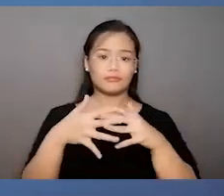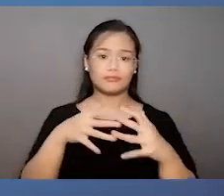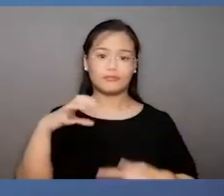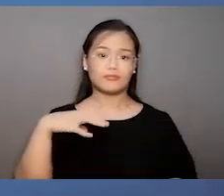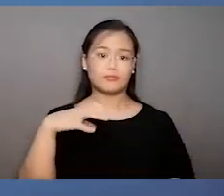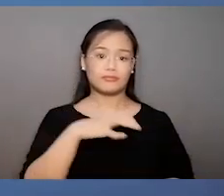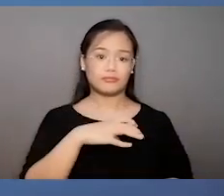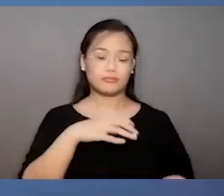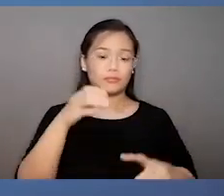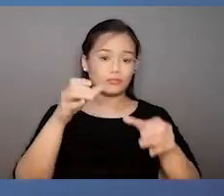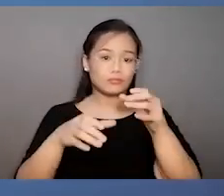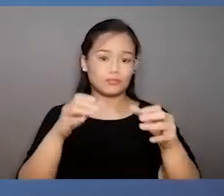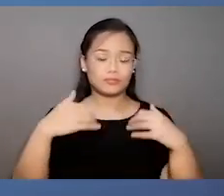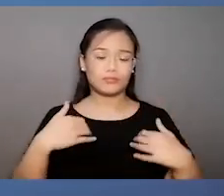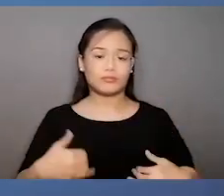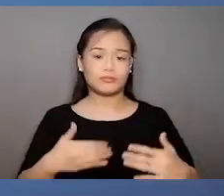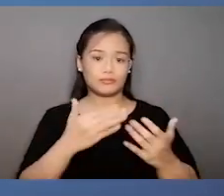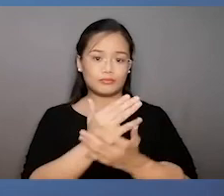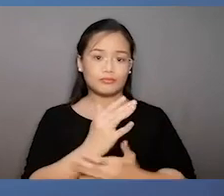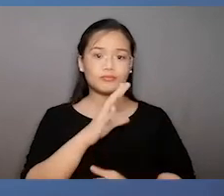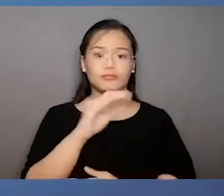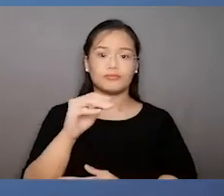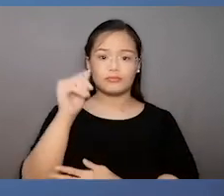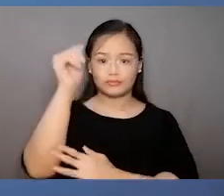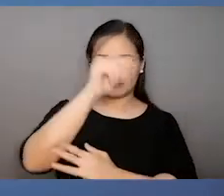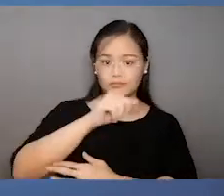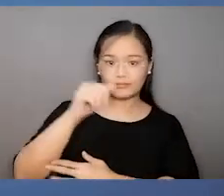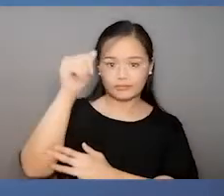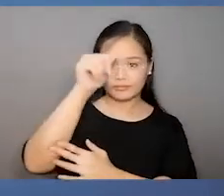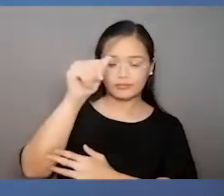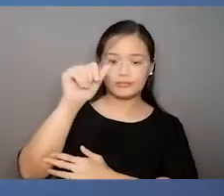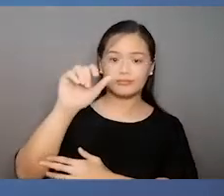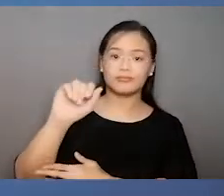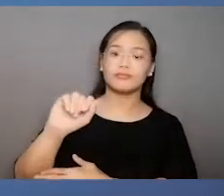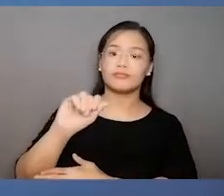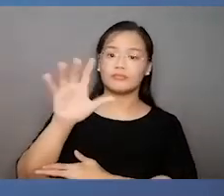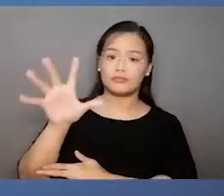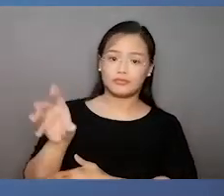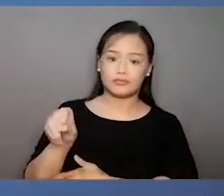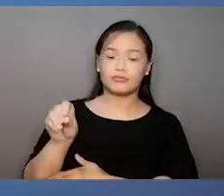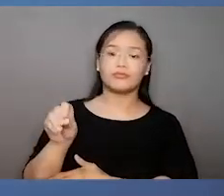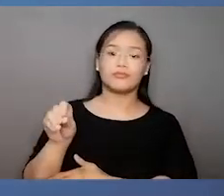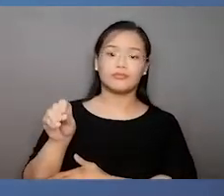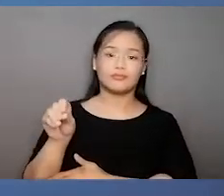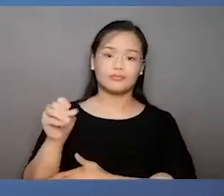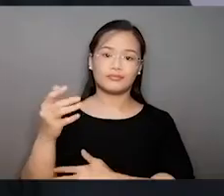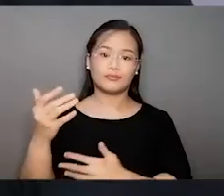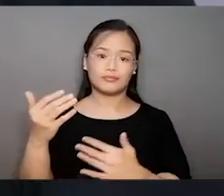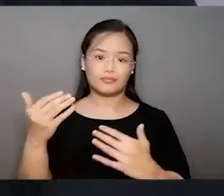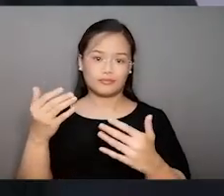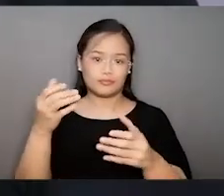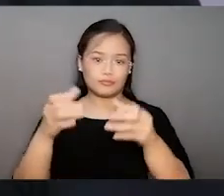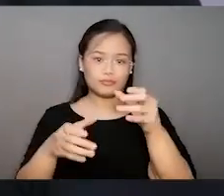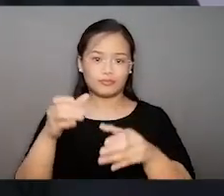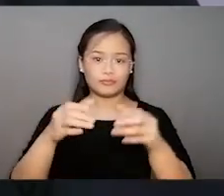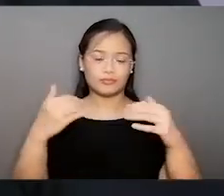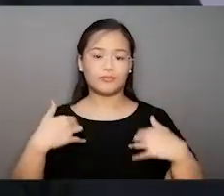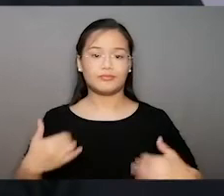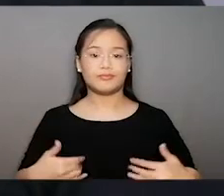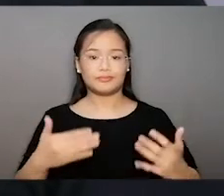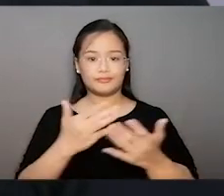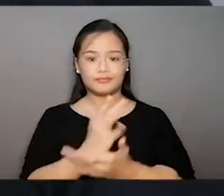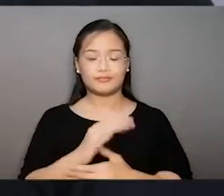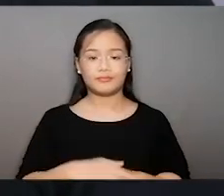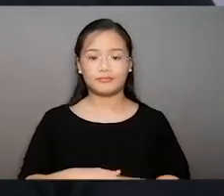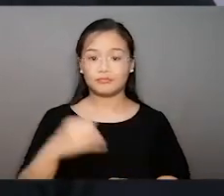And in Africa, we have the African Commission and African Court of Human Rights. So violations